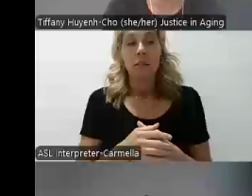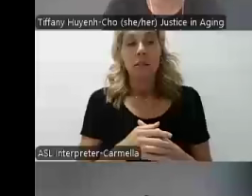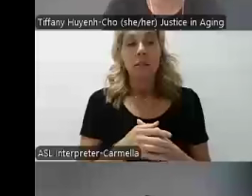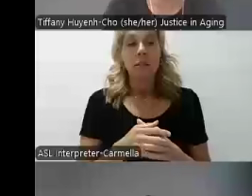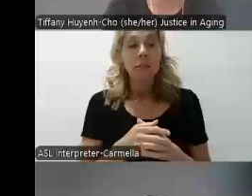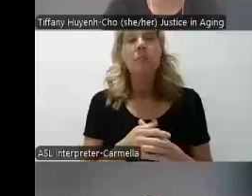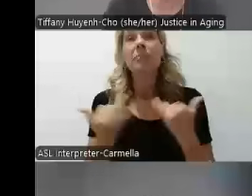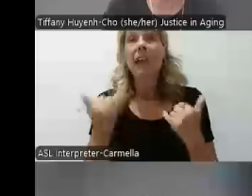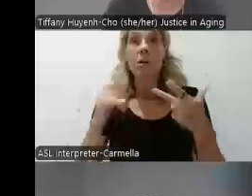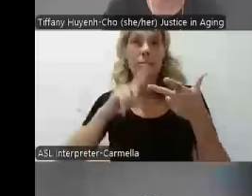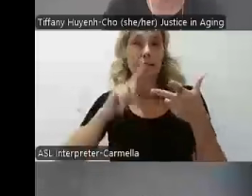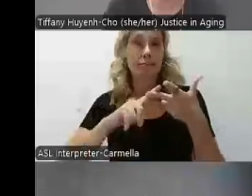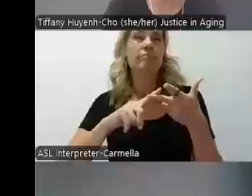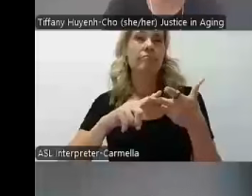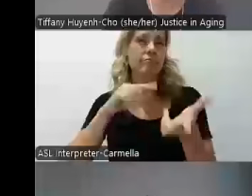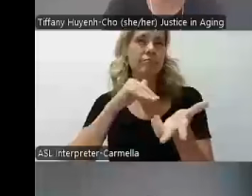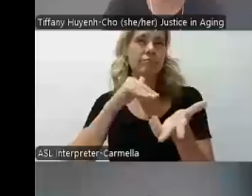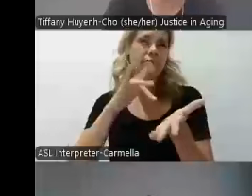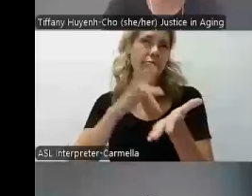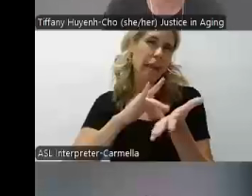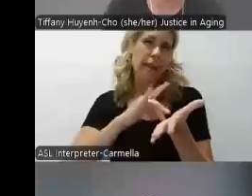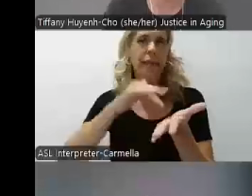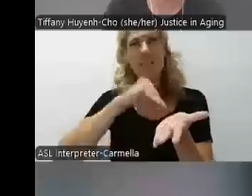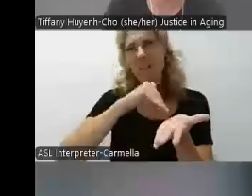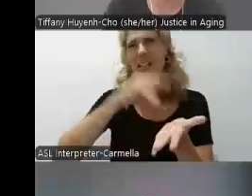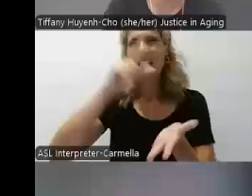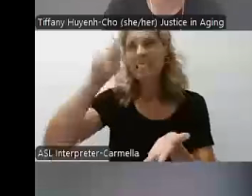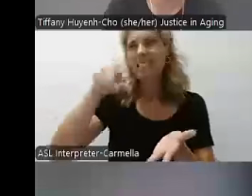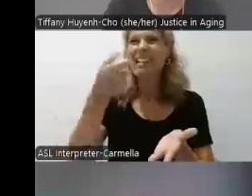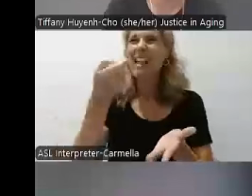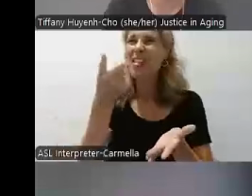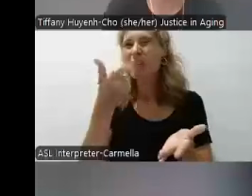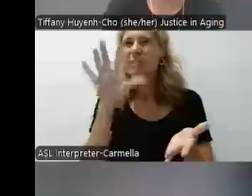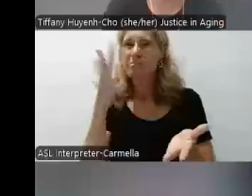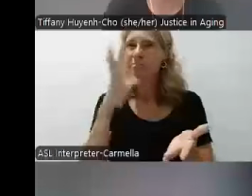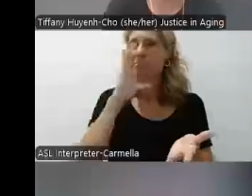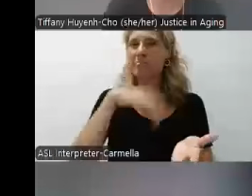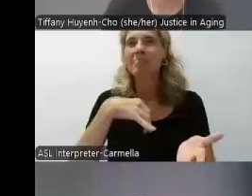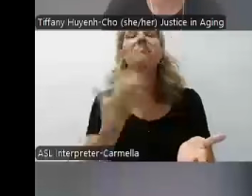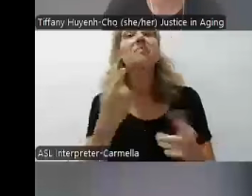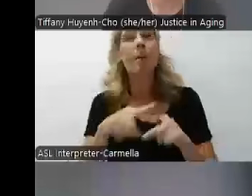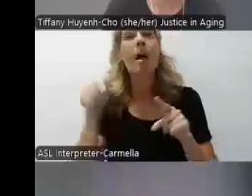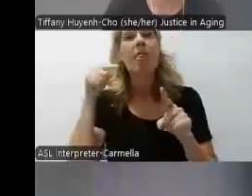And so now I'll talk about the medically needy program, which is a little bit wonky, but this